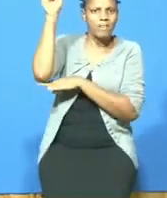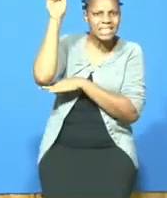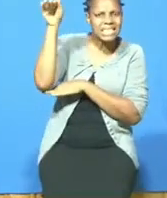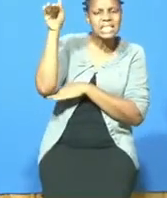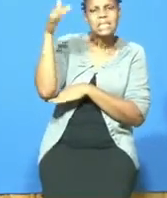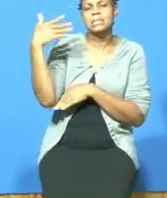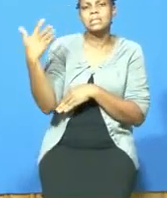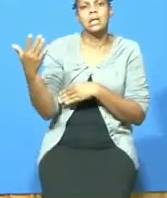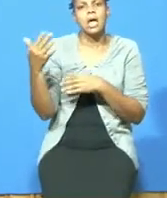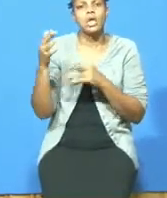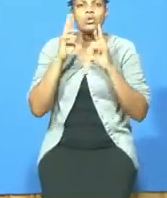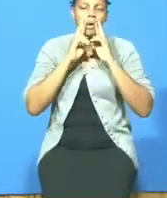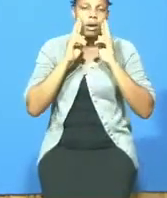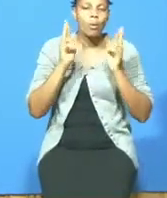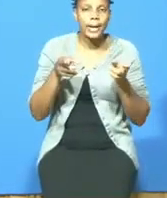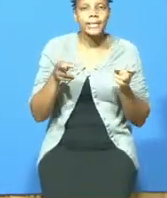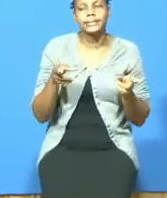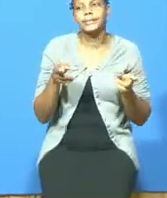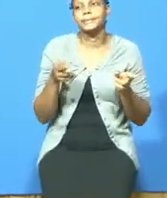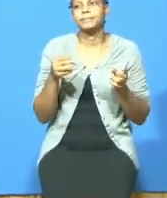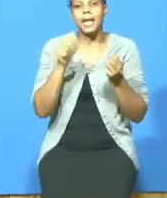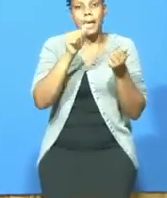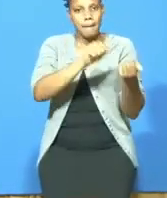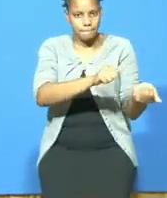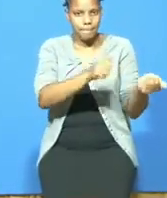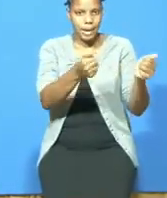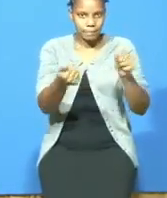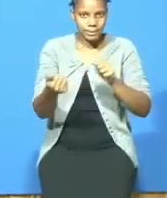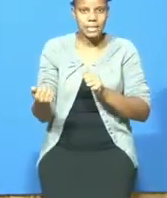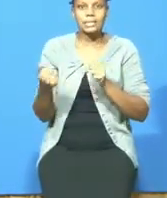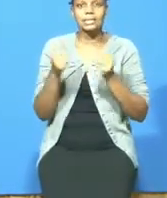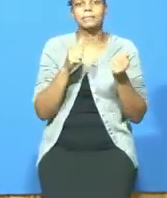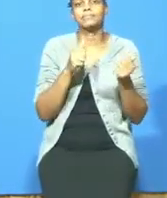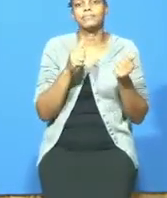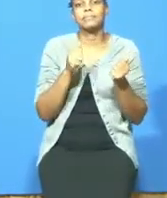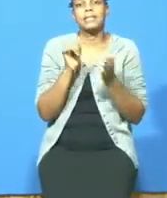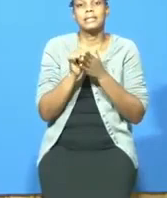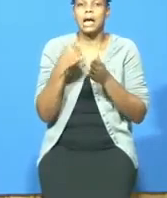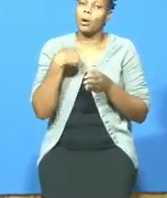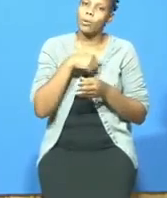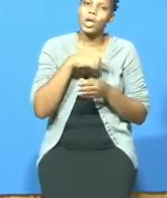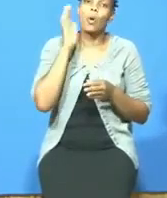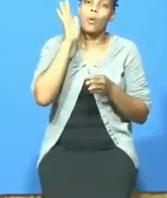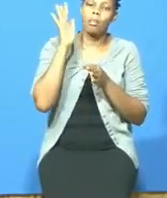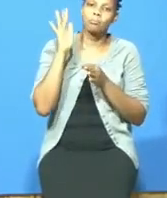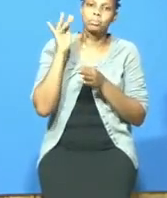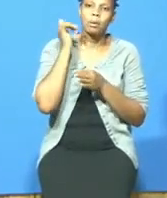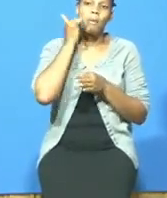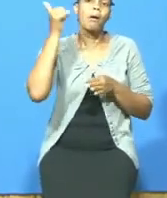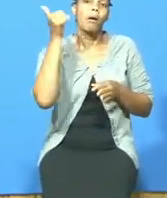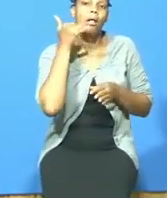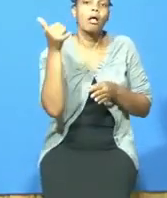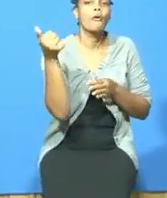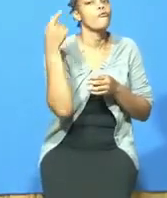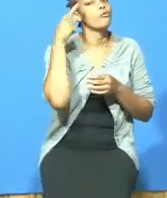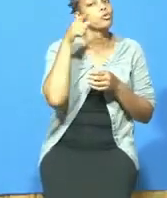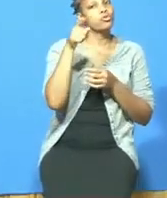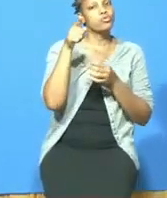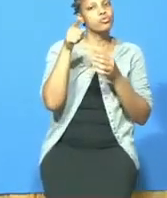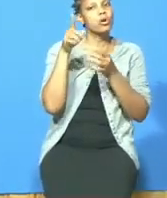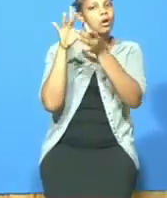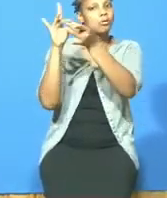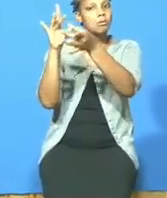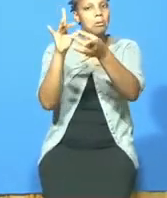you have requested baptism that we will make the connections for you, for